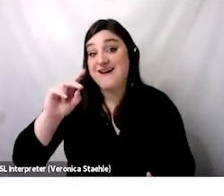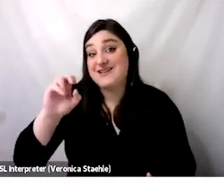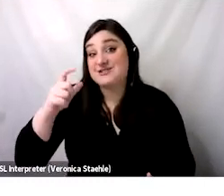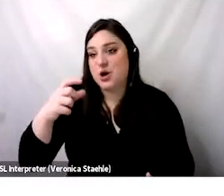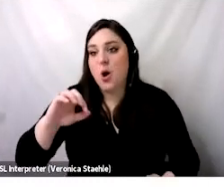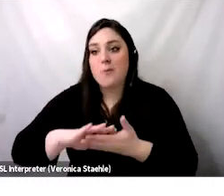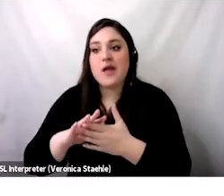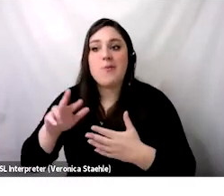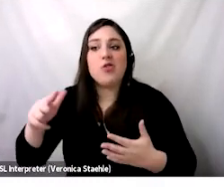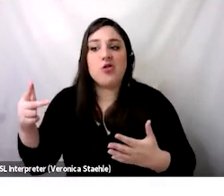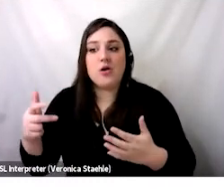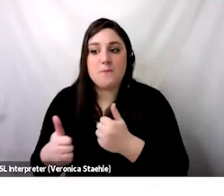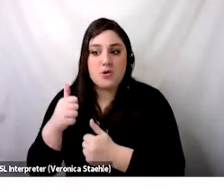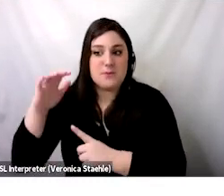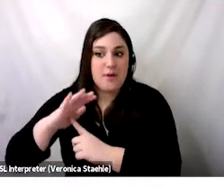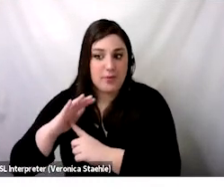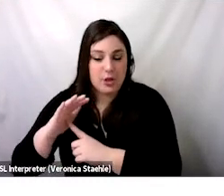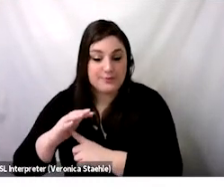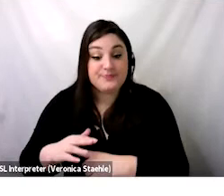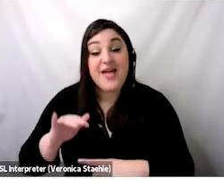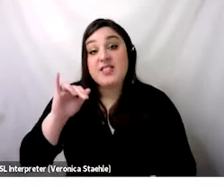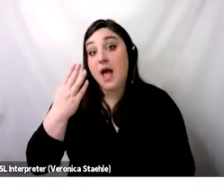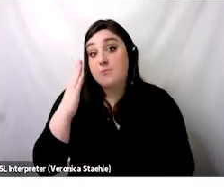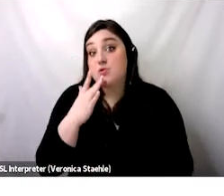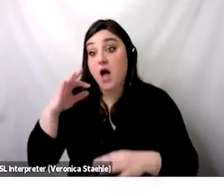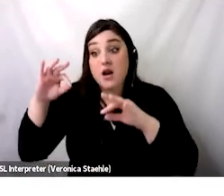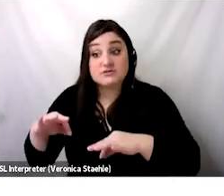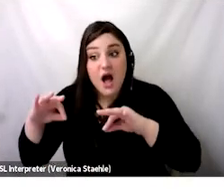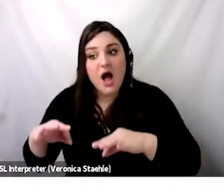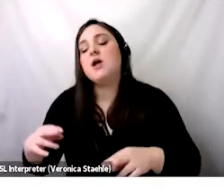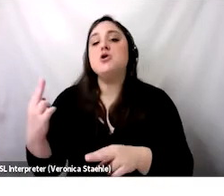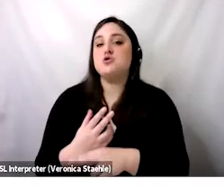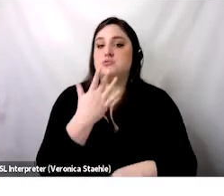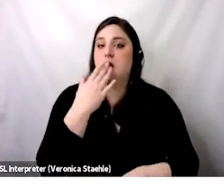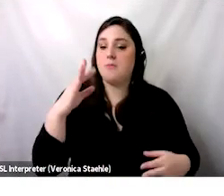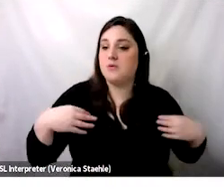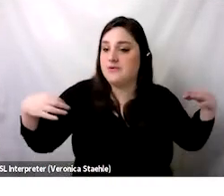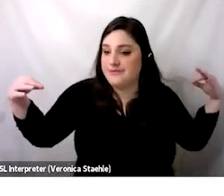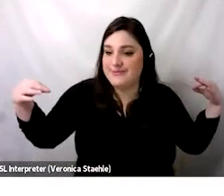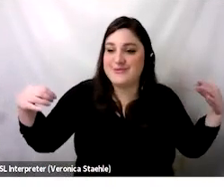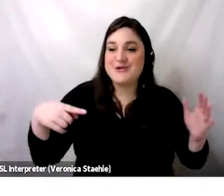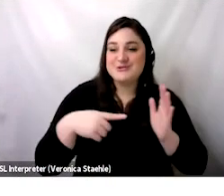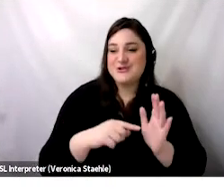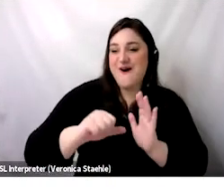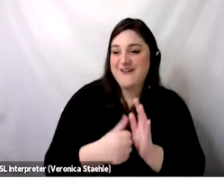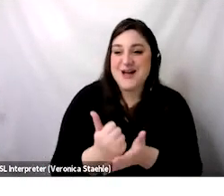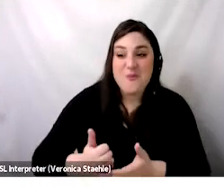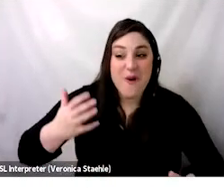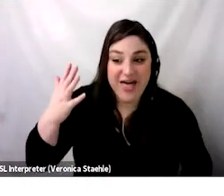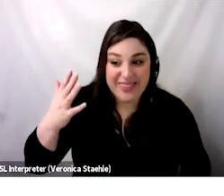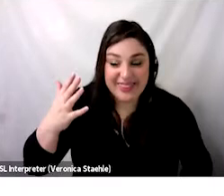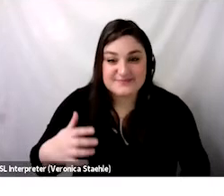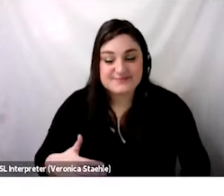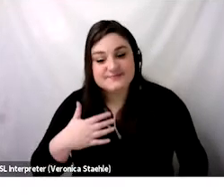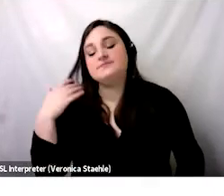indigo was used to establish wealth, and at one point, the profits from